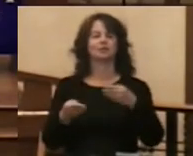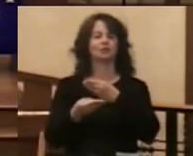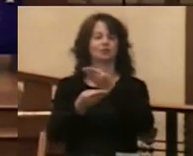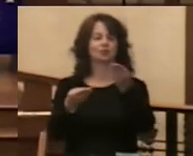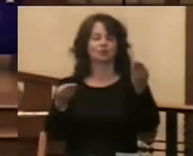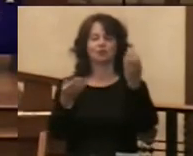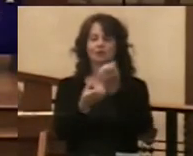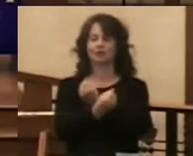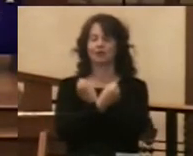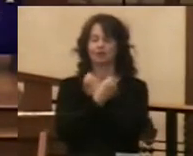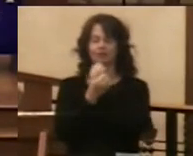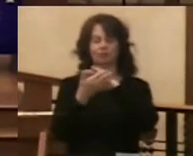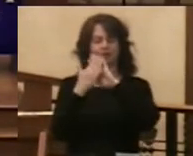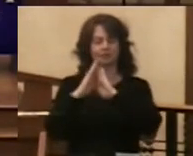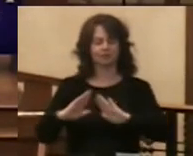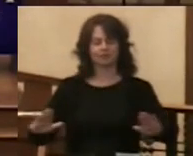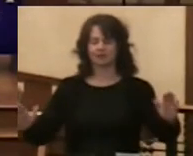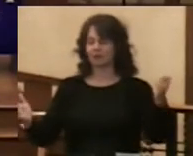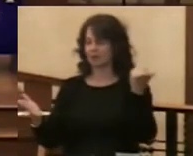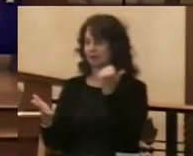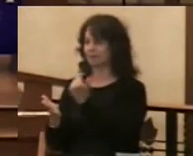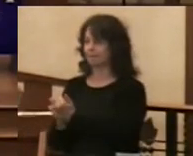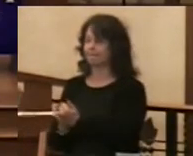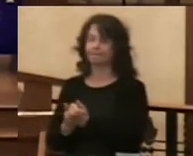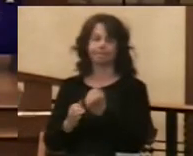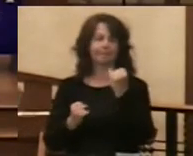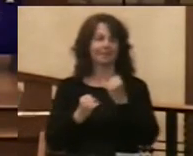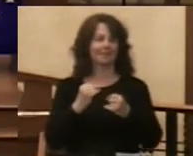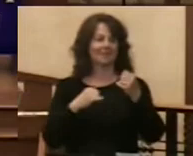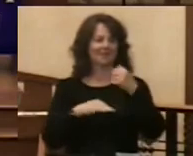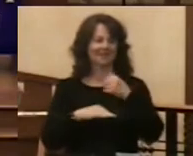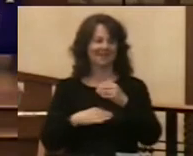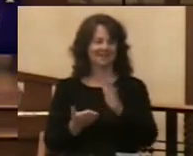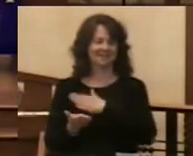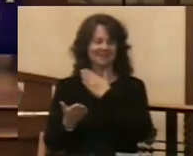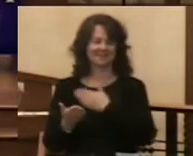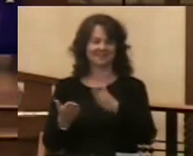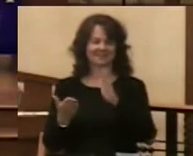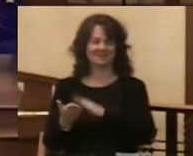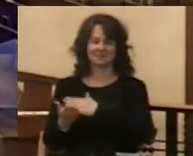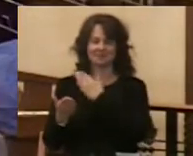peace. Amen. Our sending song, number 618.